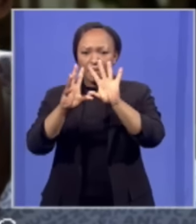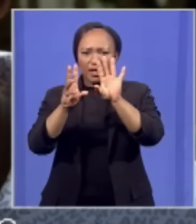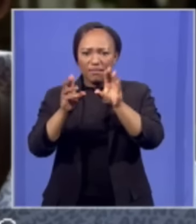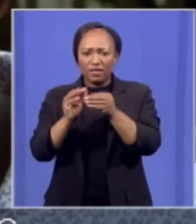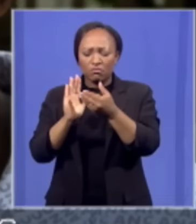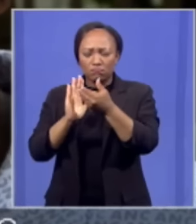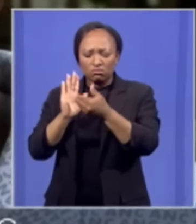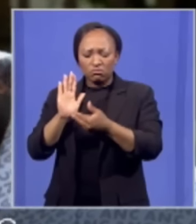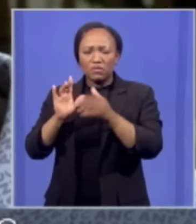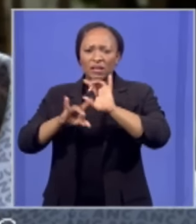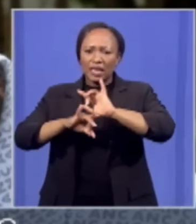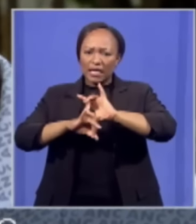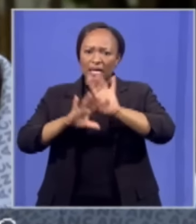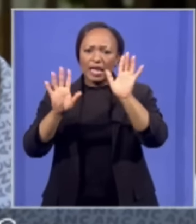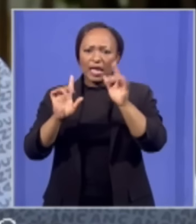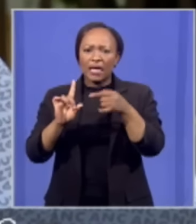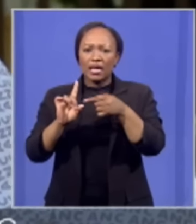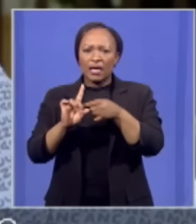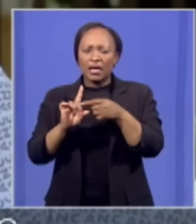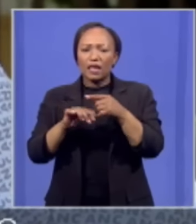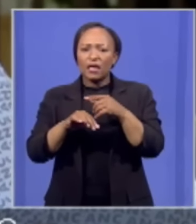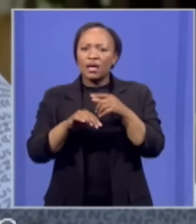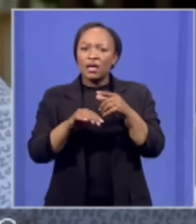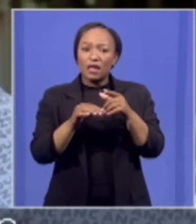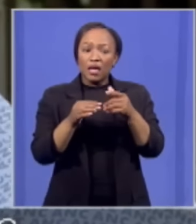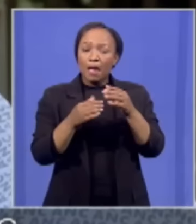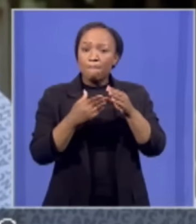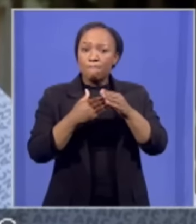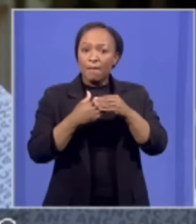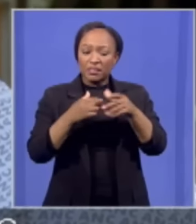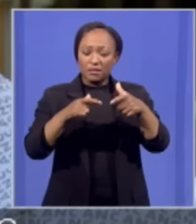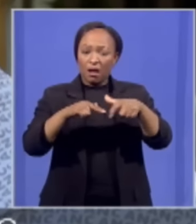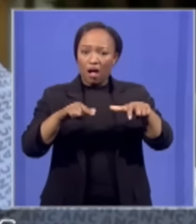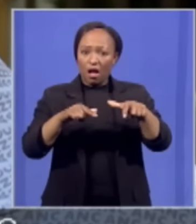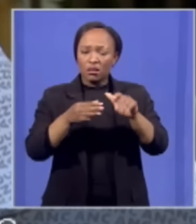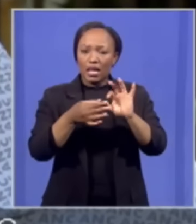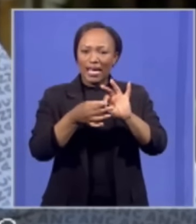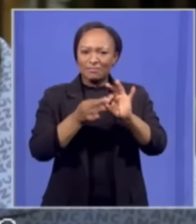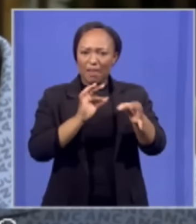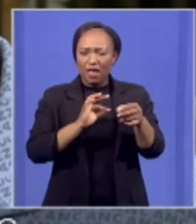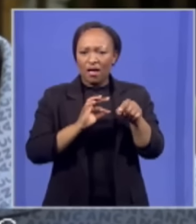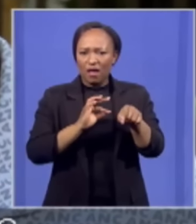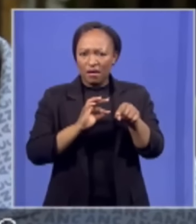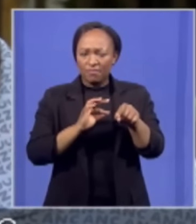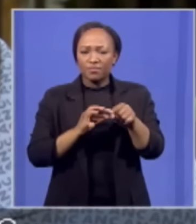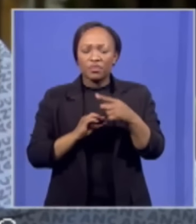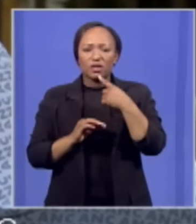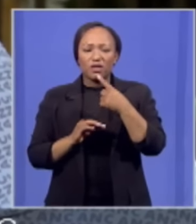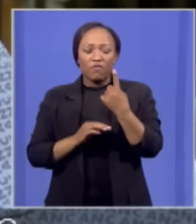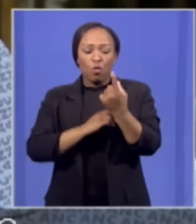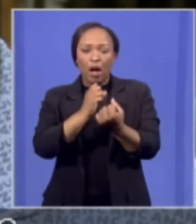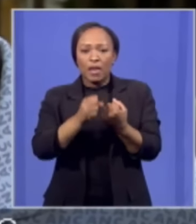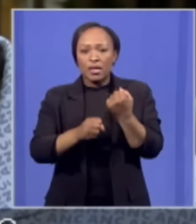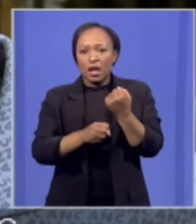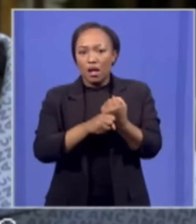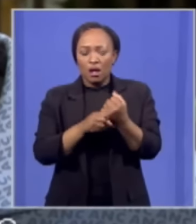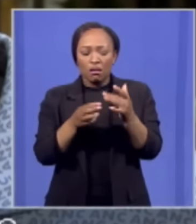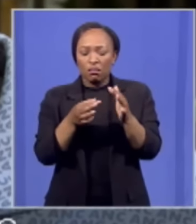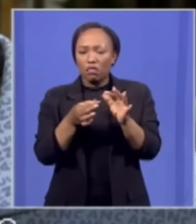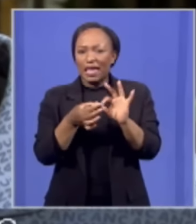clear that he has expired in 2020. The ANC process says once you finish a year without even